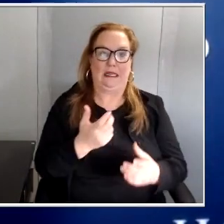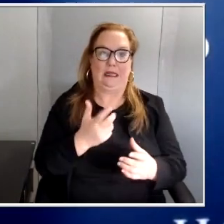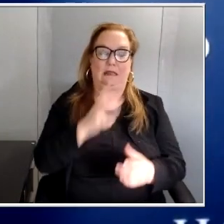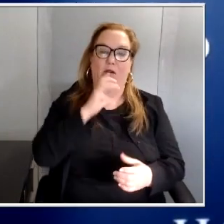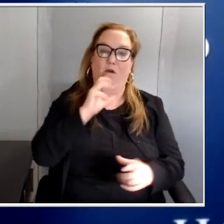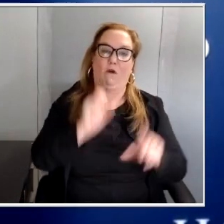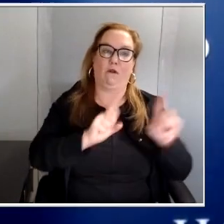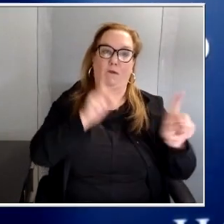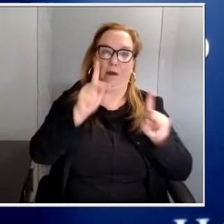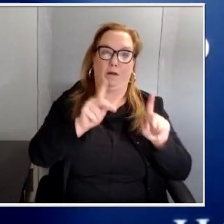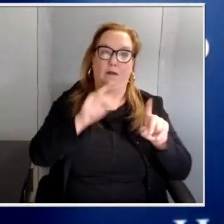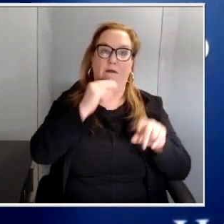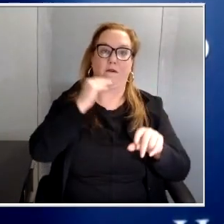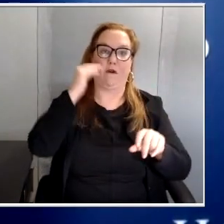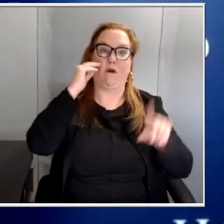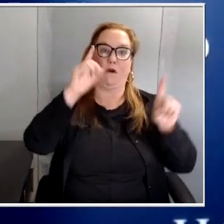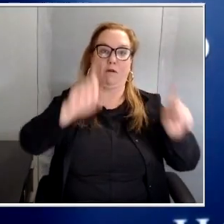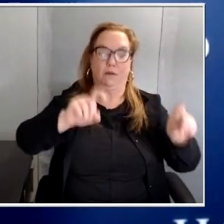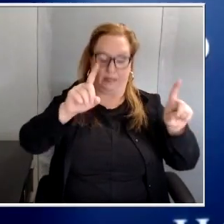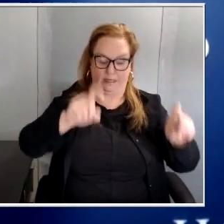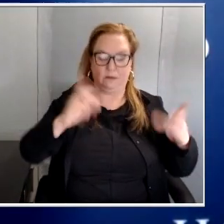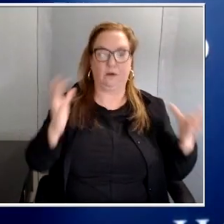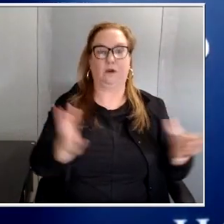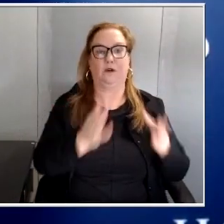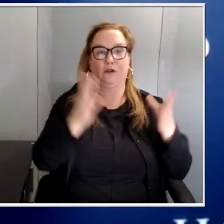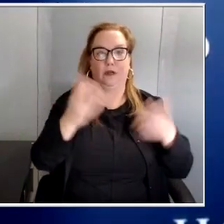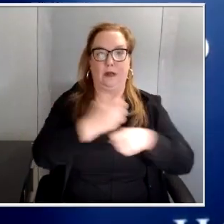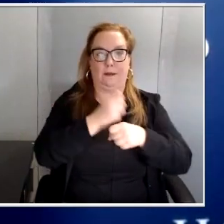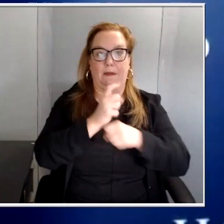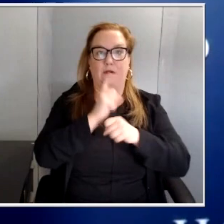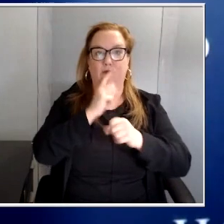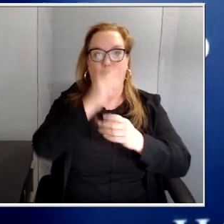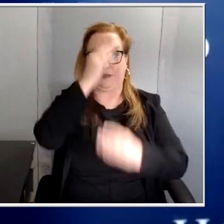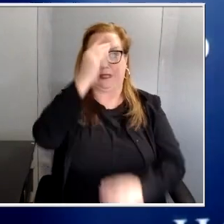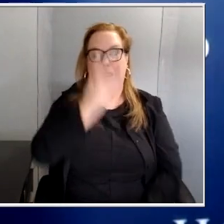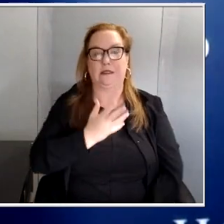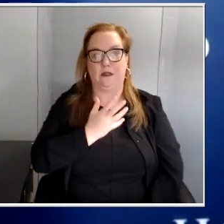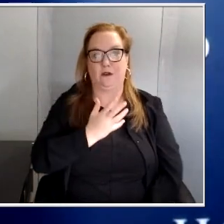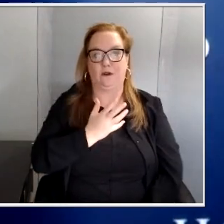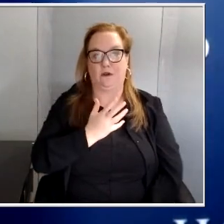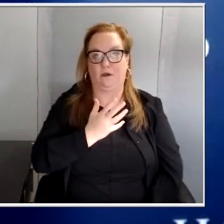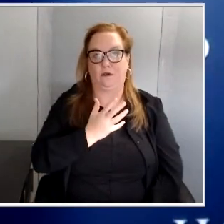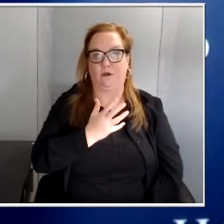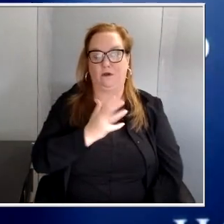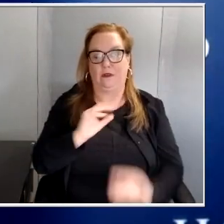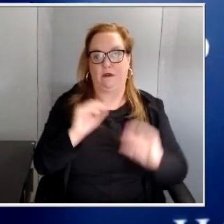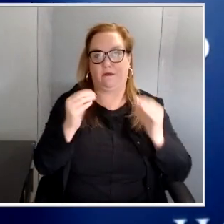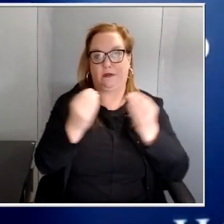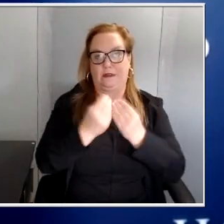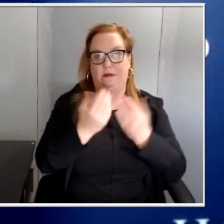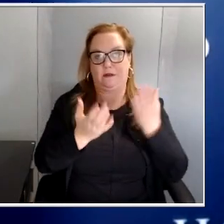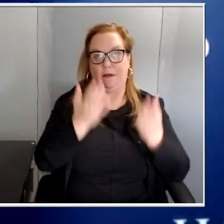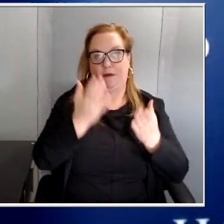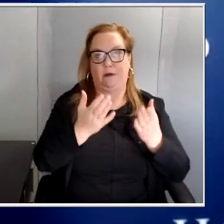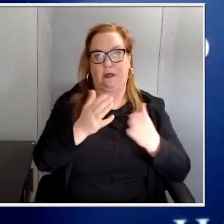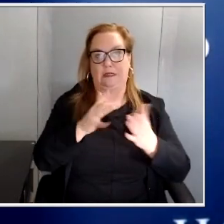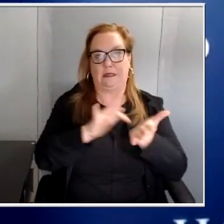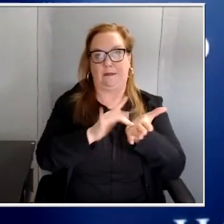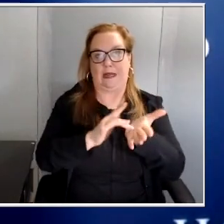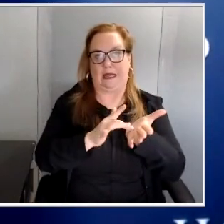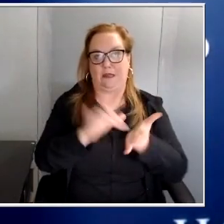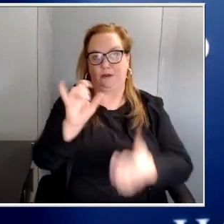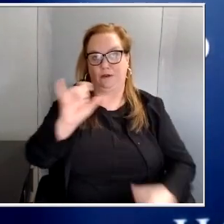folks, if they do a home test, which we're certainly encouraging, is to make sure that they let us know quickly at the office so maybe we can get them some medication as